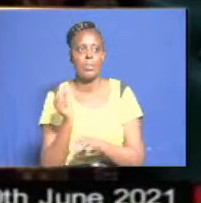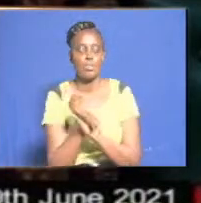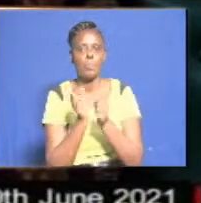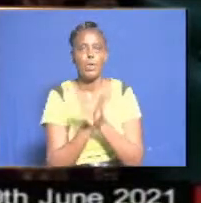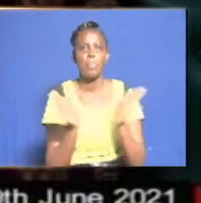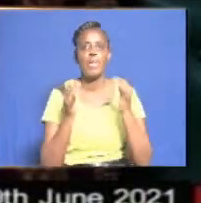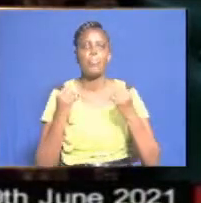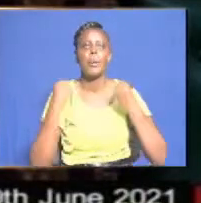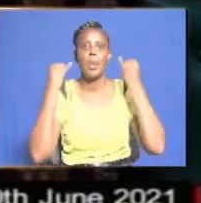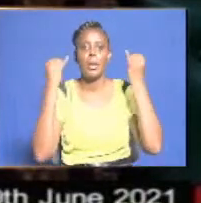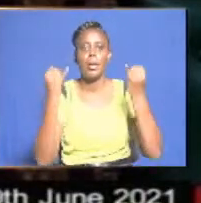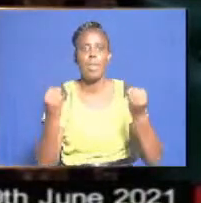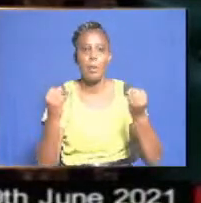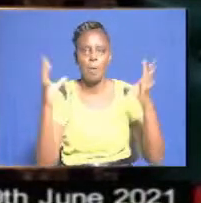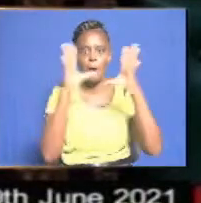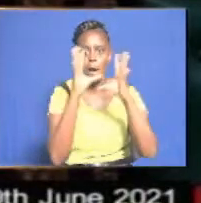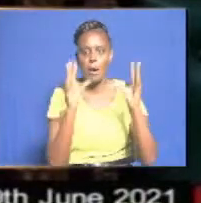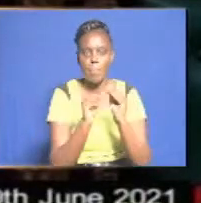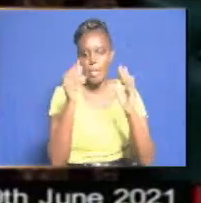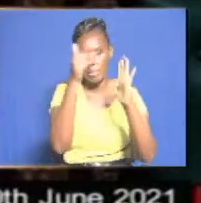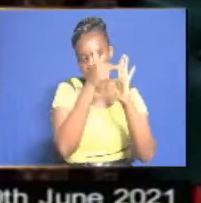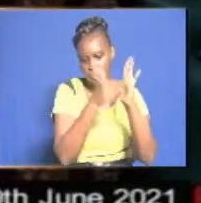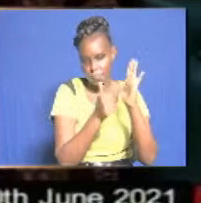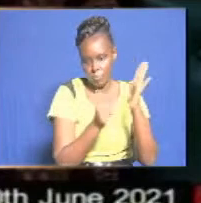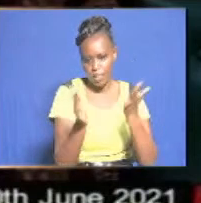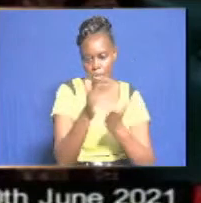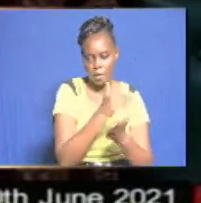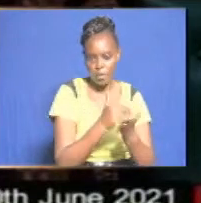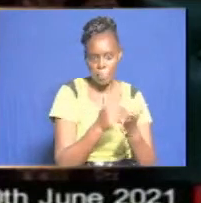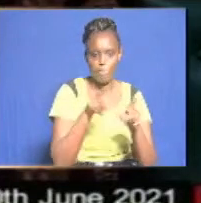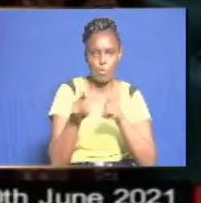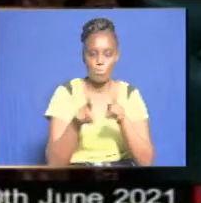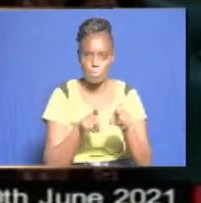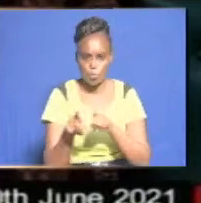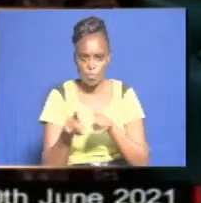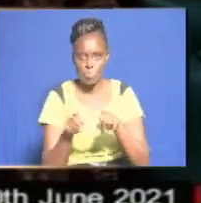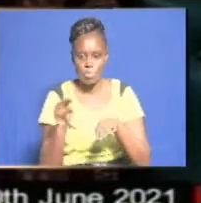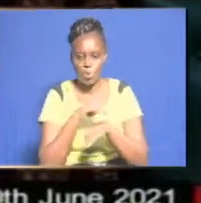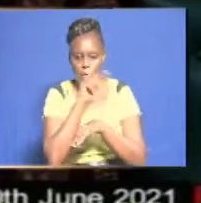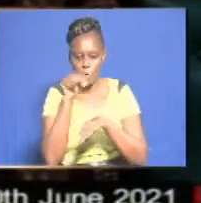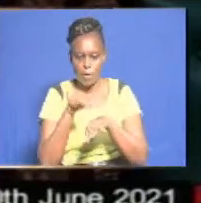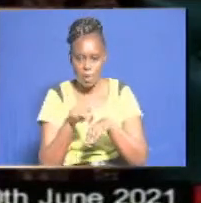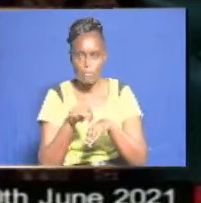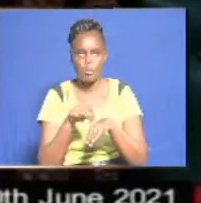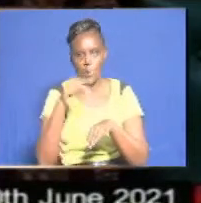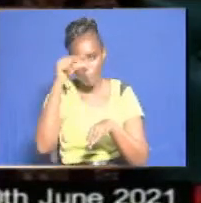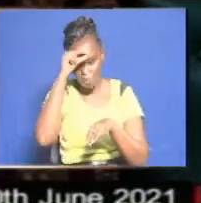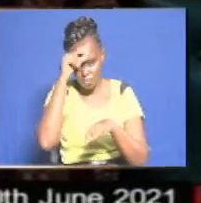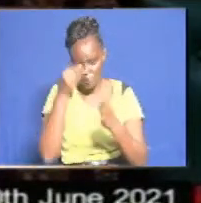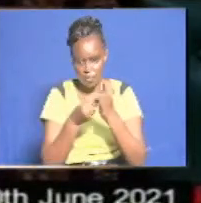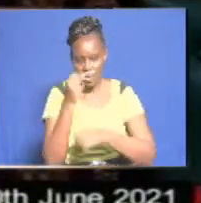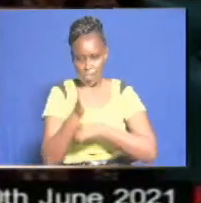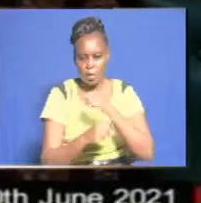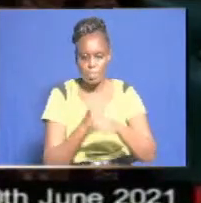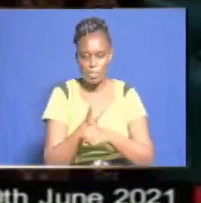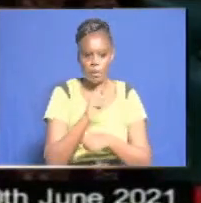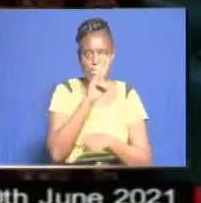public pronouncement of the budget highlights and the revenue-raising measures for the national government for the financial year